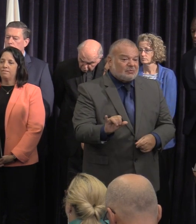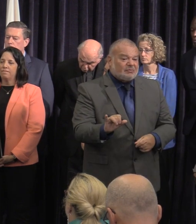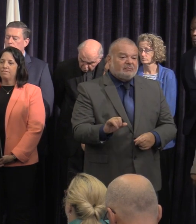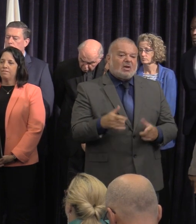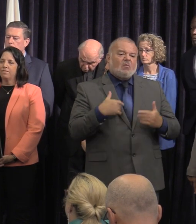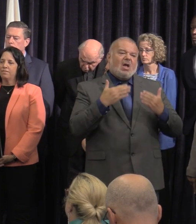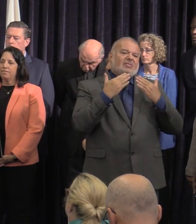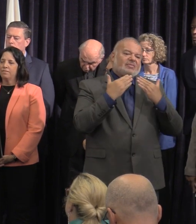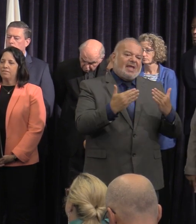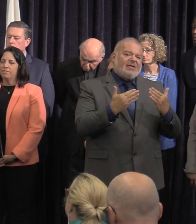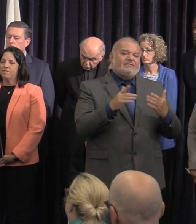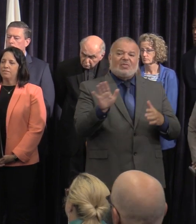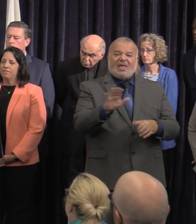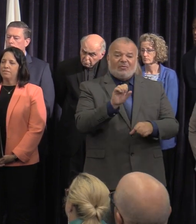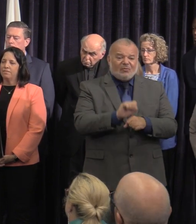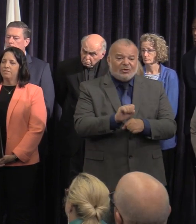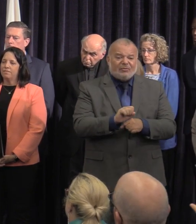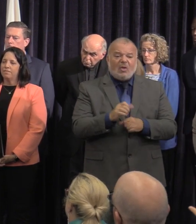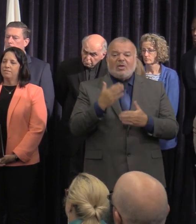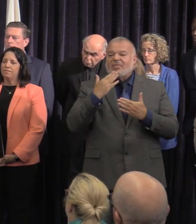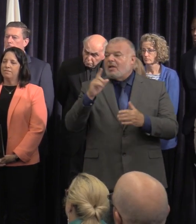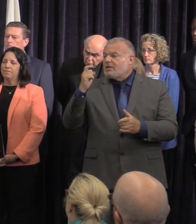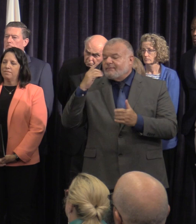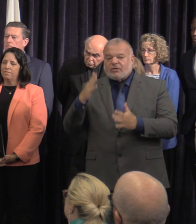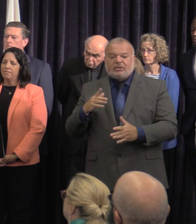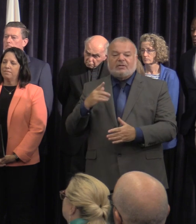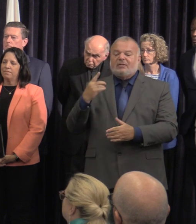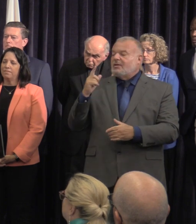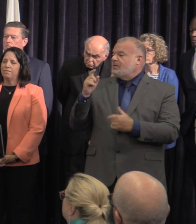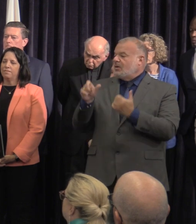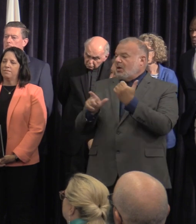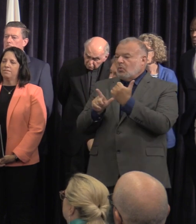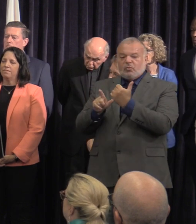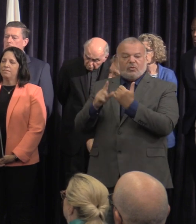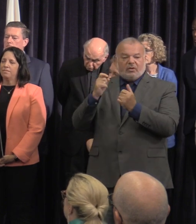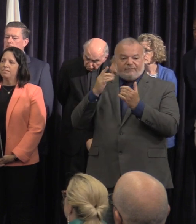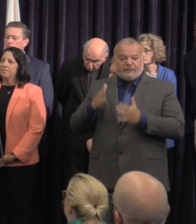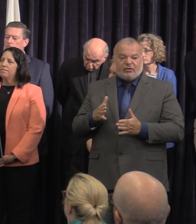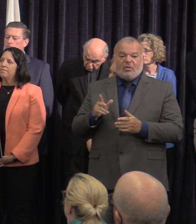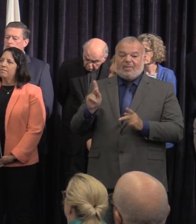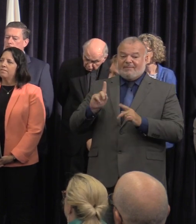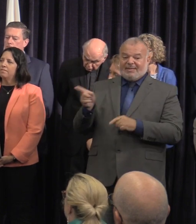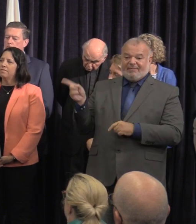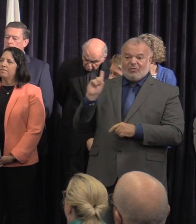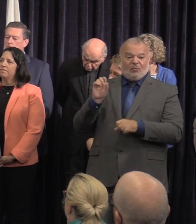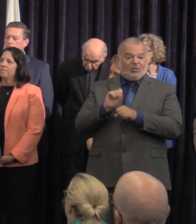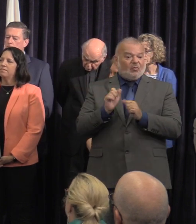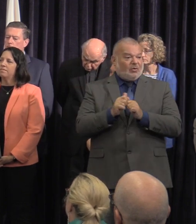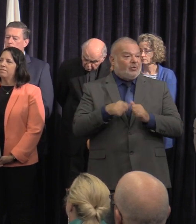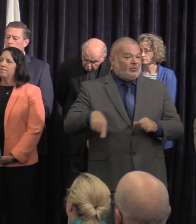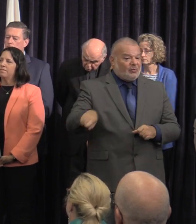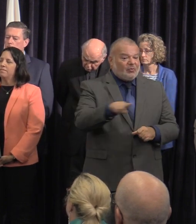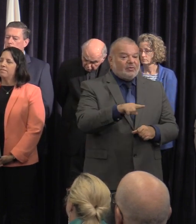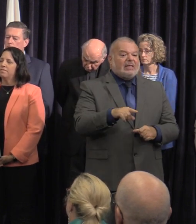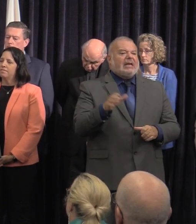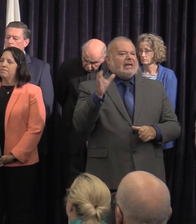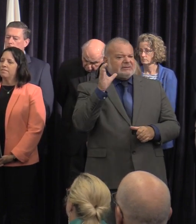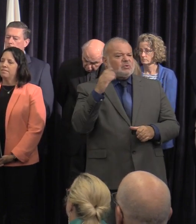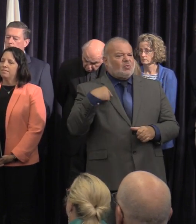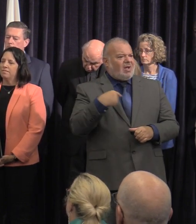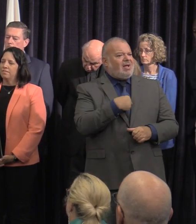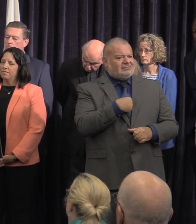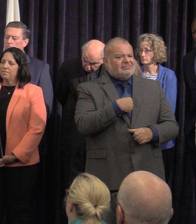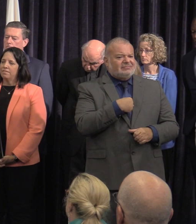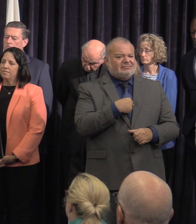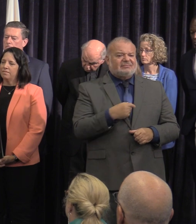Thank you again to the governor, the lieutenant governor, and your administration for listening and including the